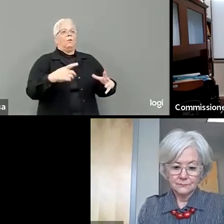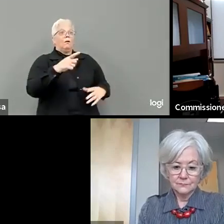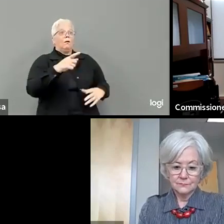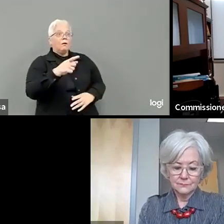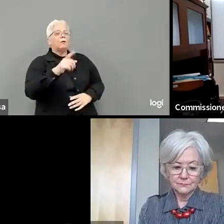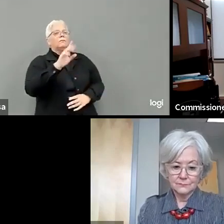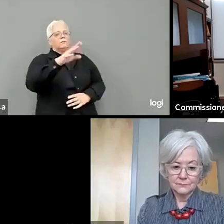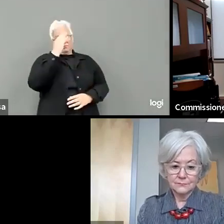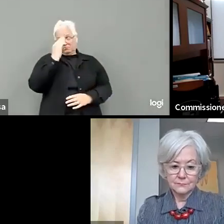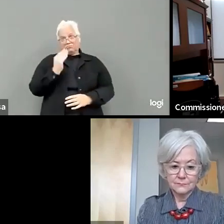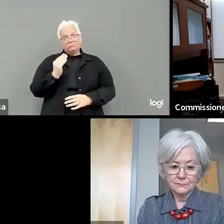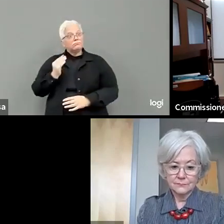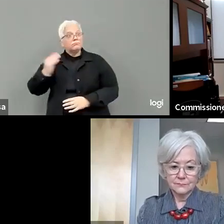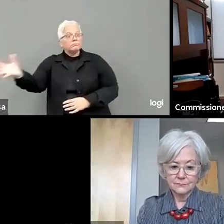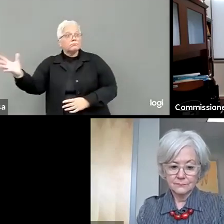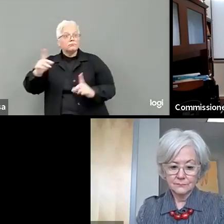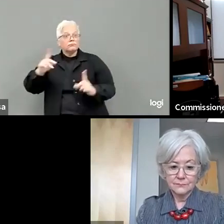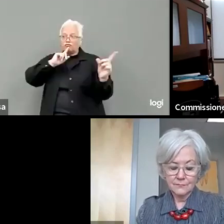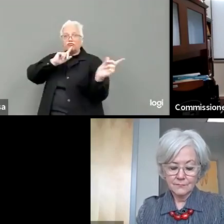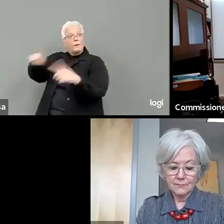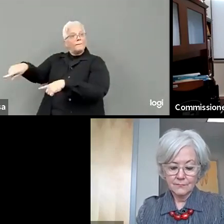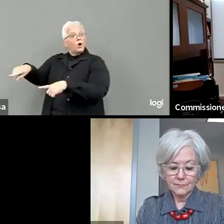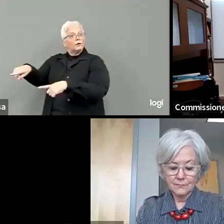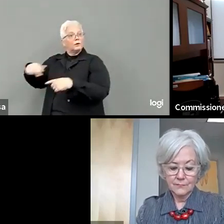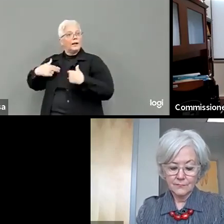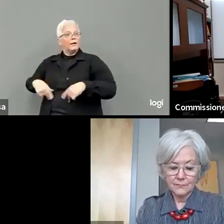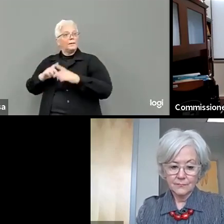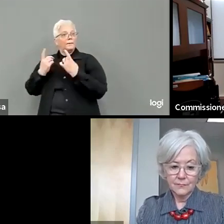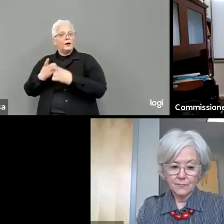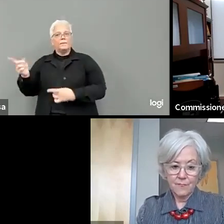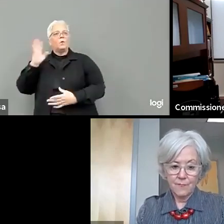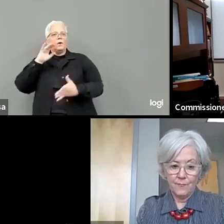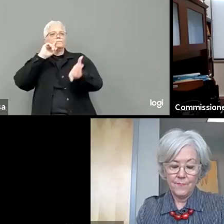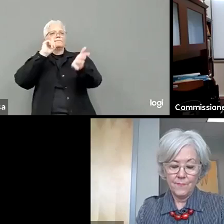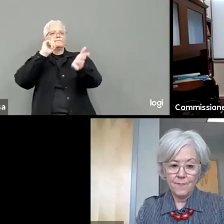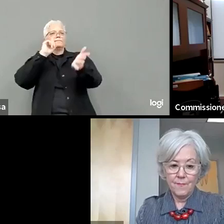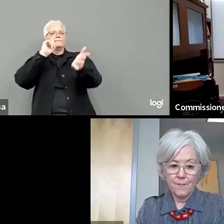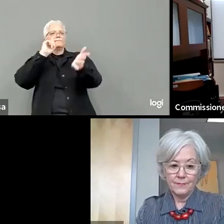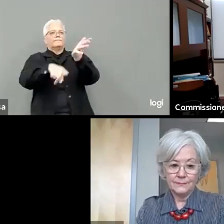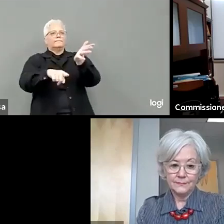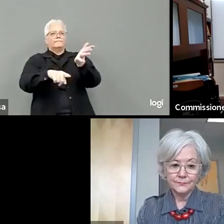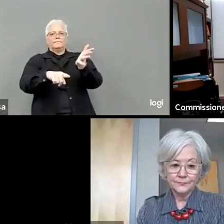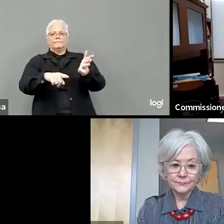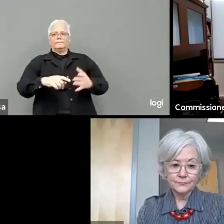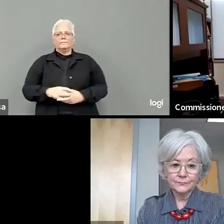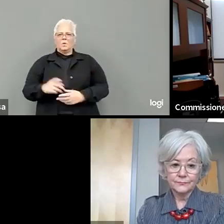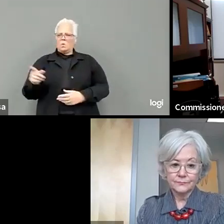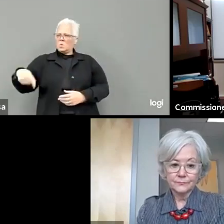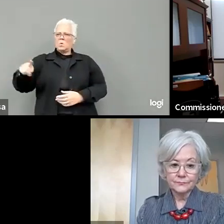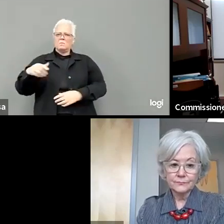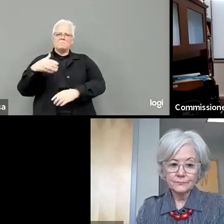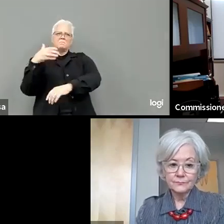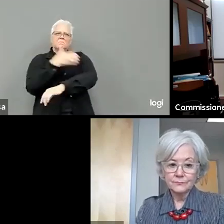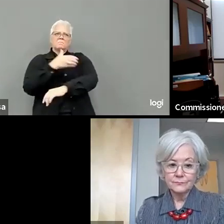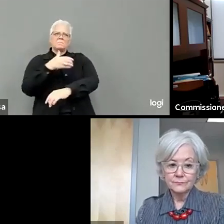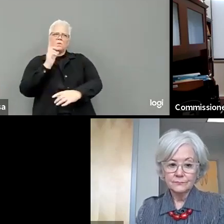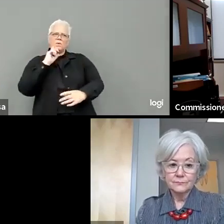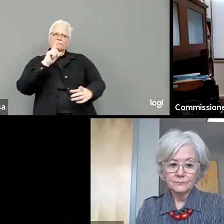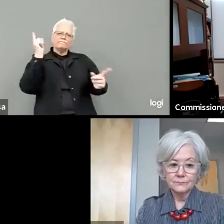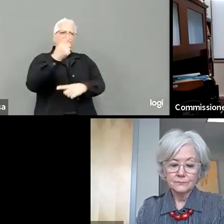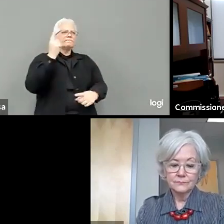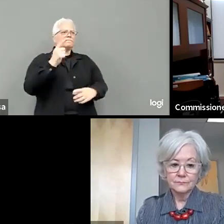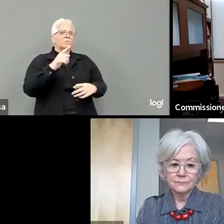city working in neighborhoods team is empowered by the city council and myself to enforce